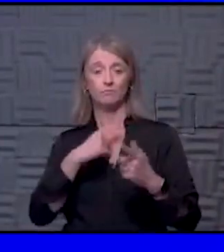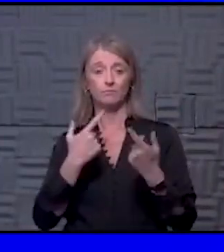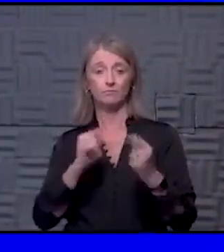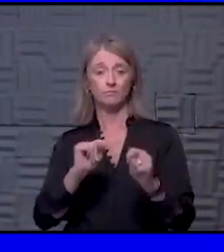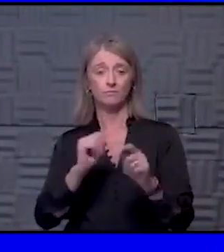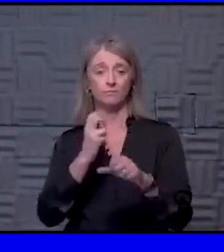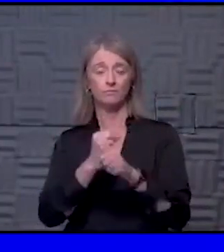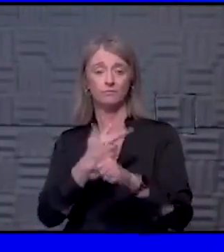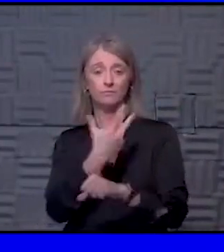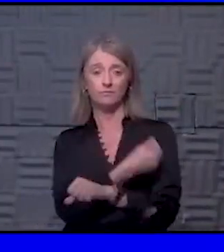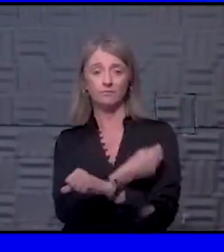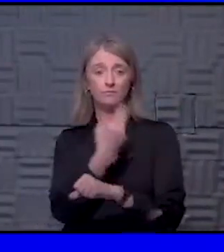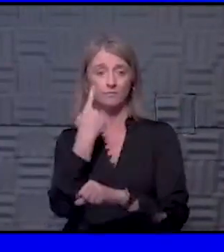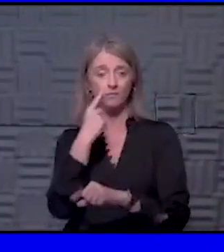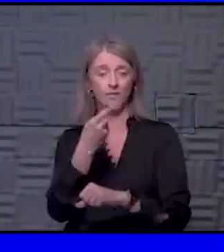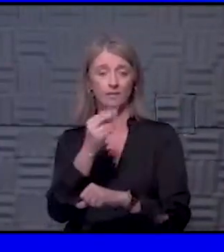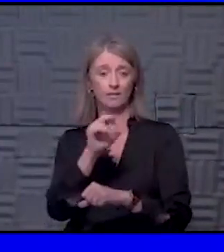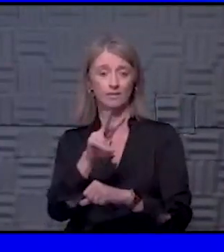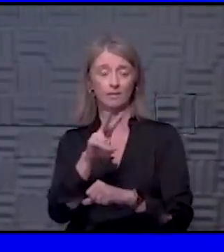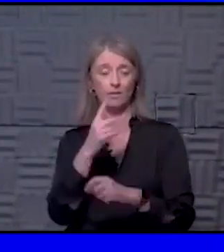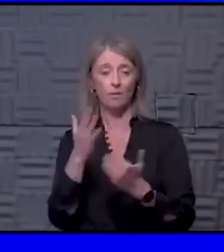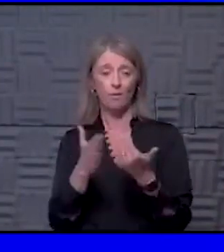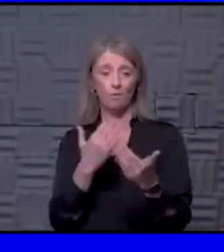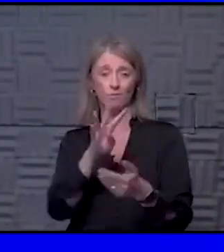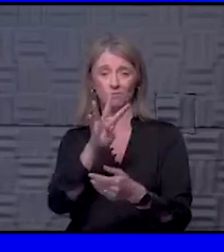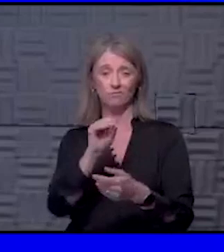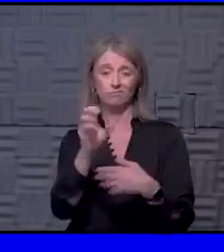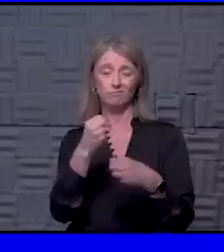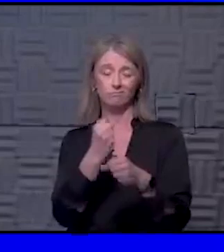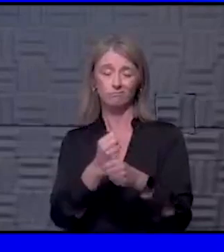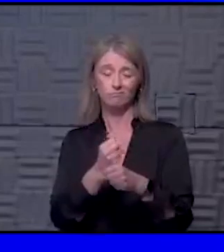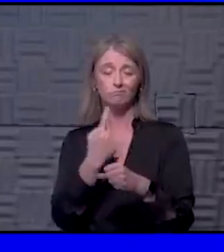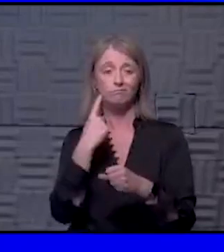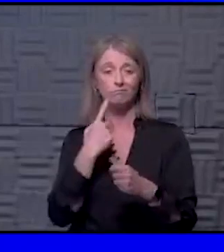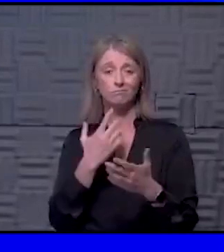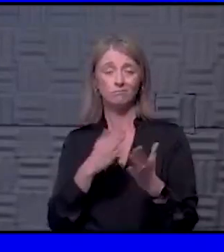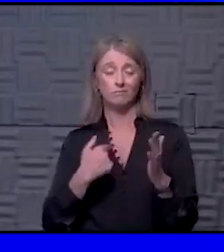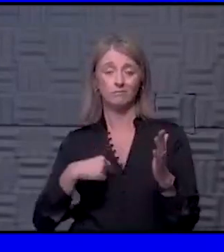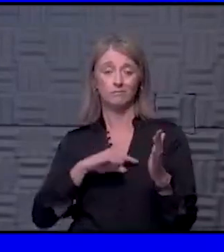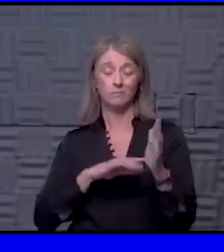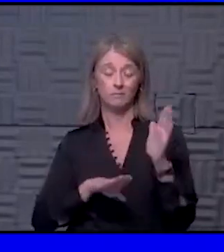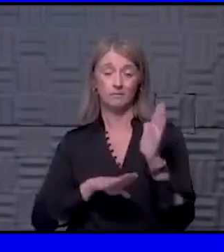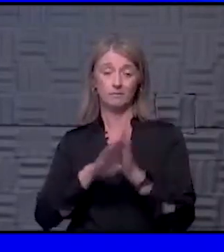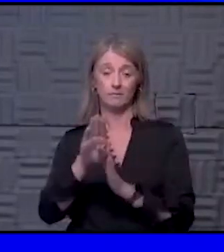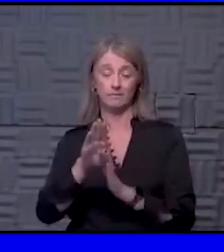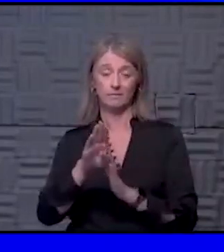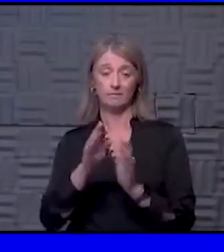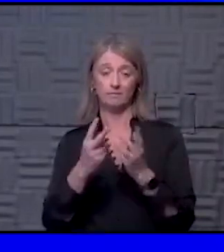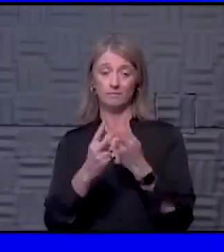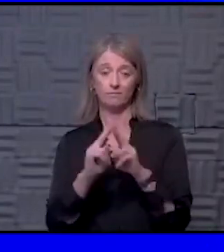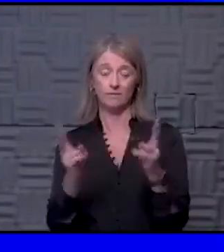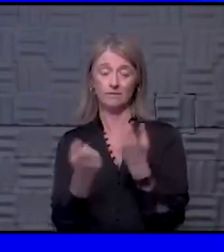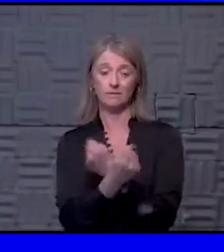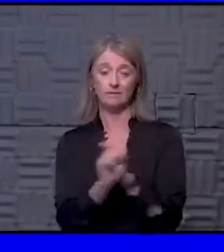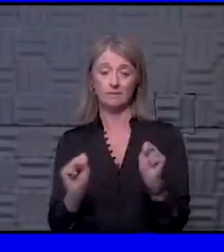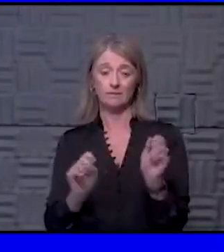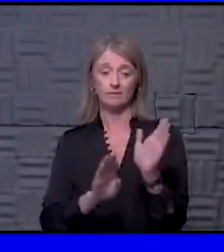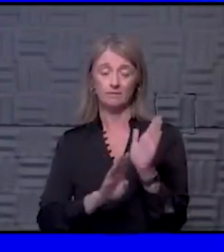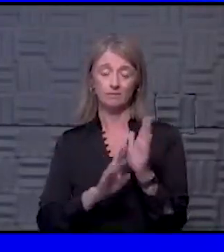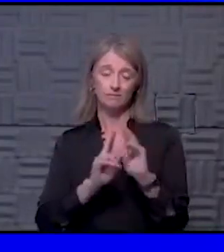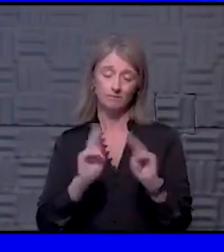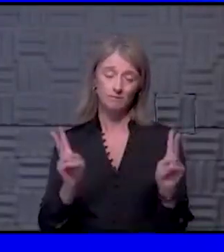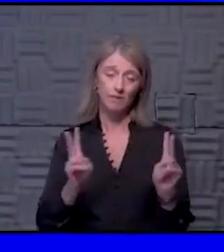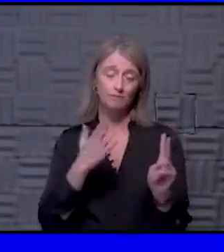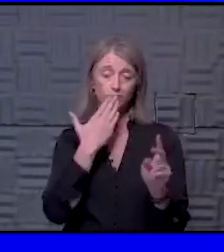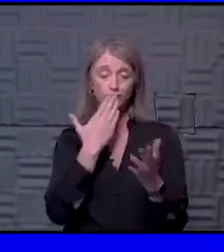get a vaccine for HIV for almost 40 years now. So the fact that we've developed this very safe and very